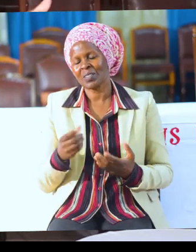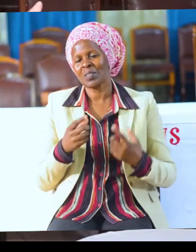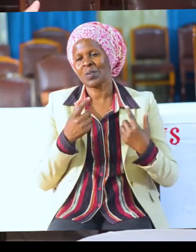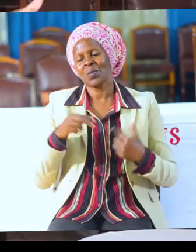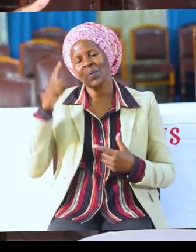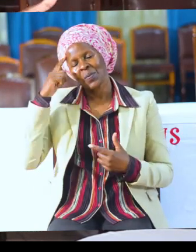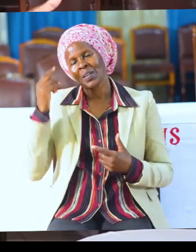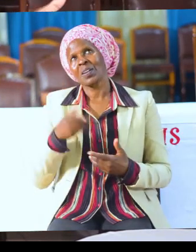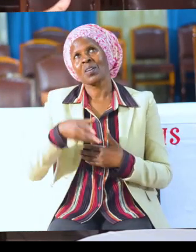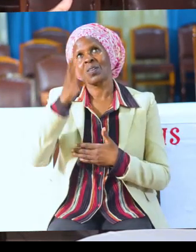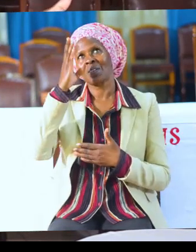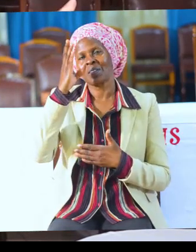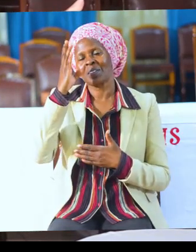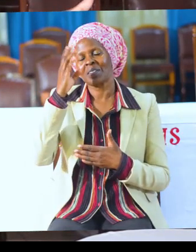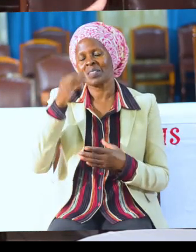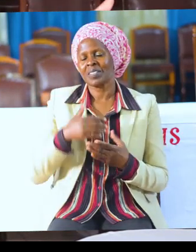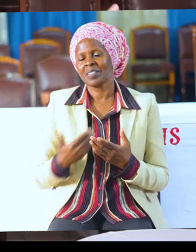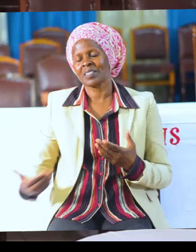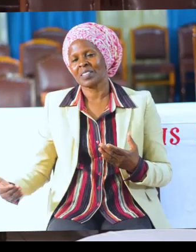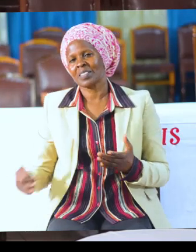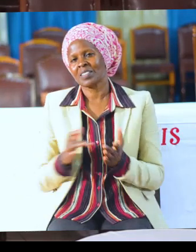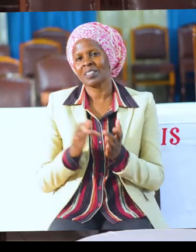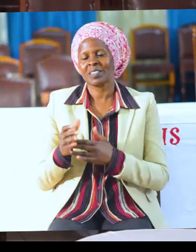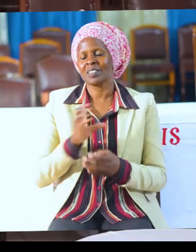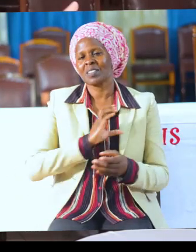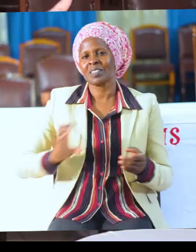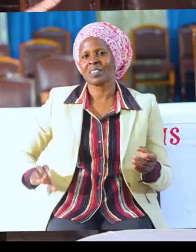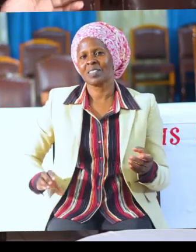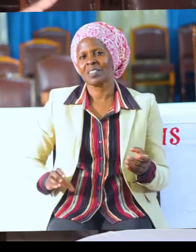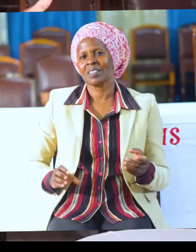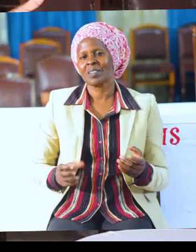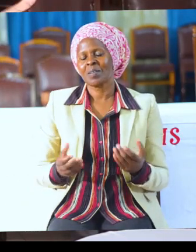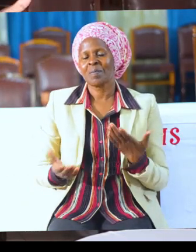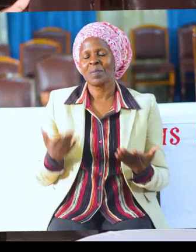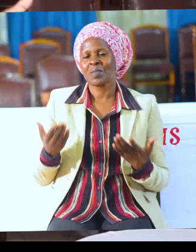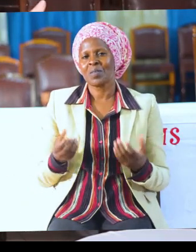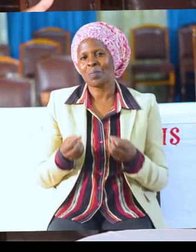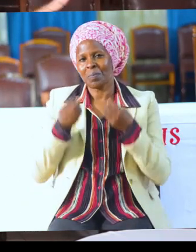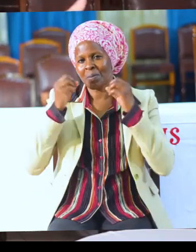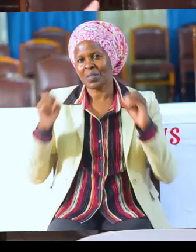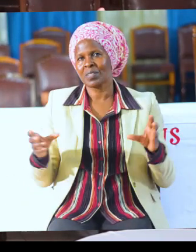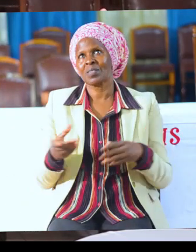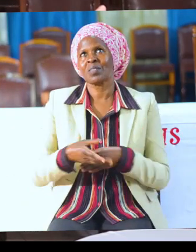God and his Son, Jesus Christ. And may the blessings of